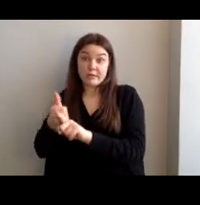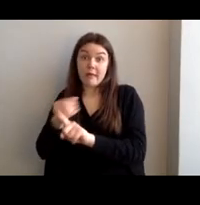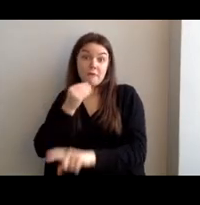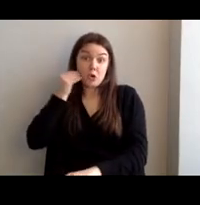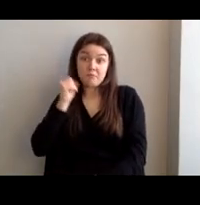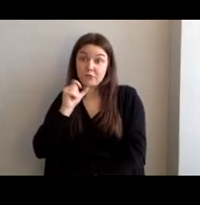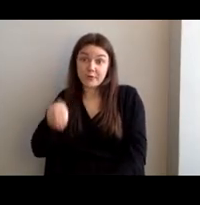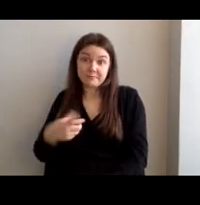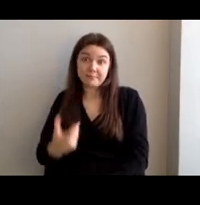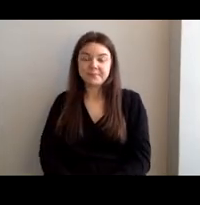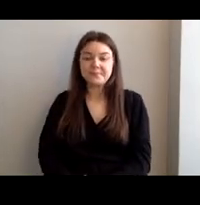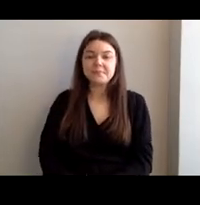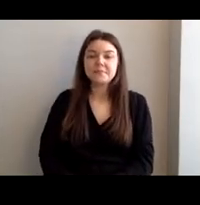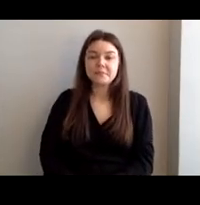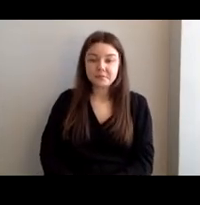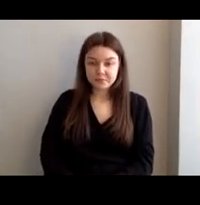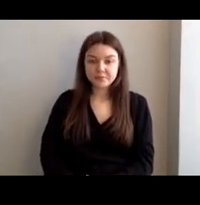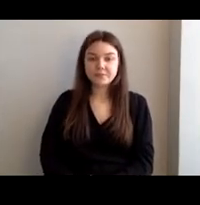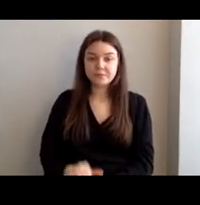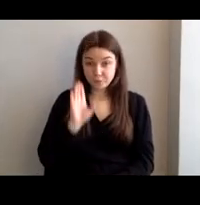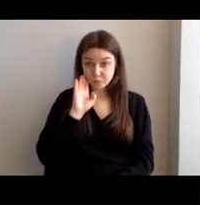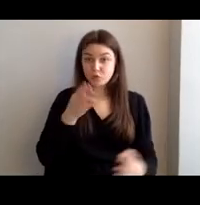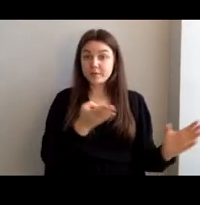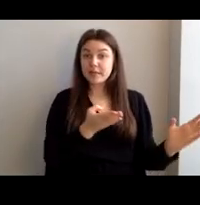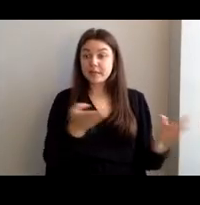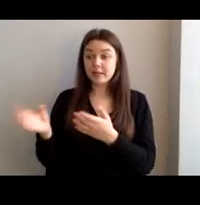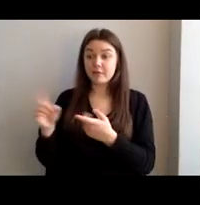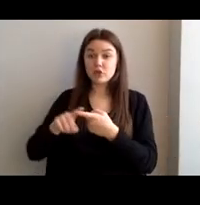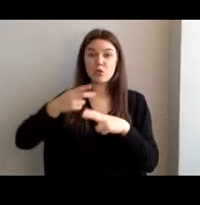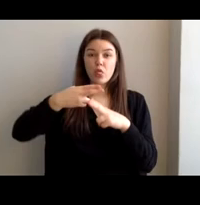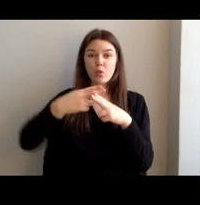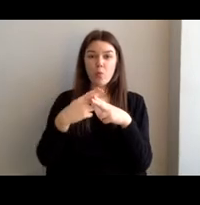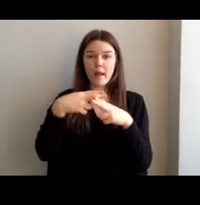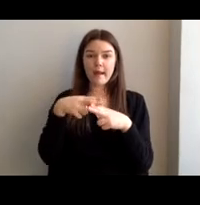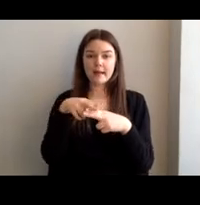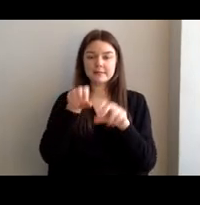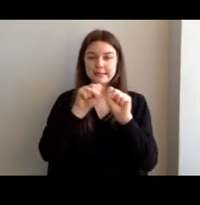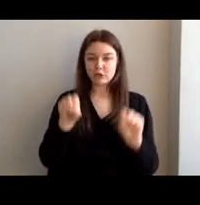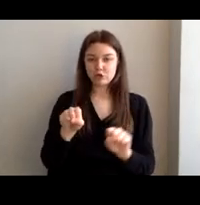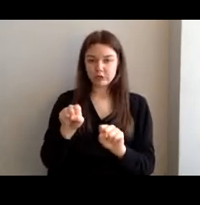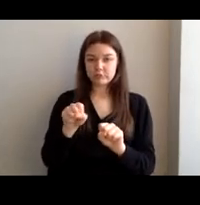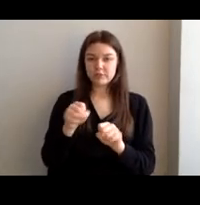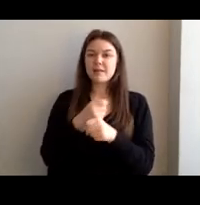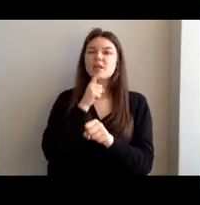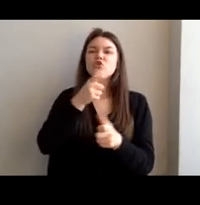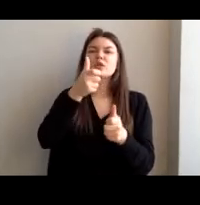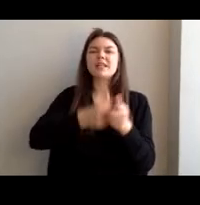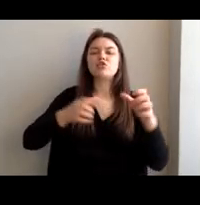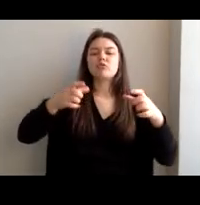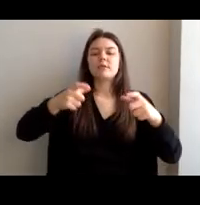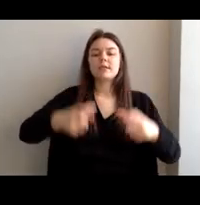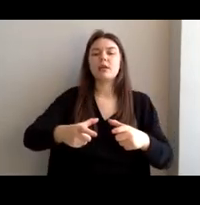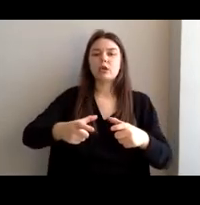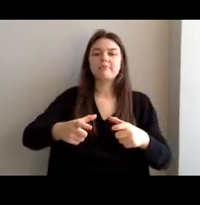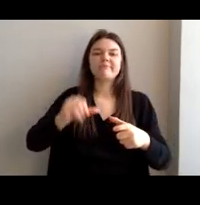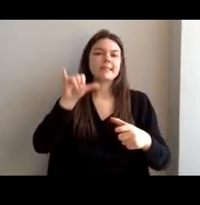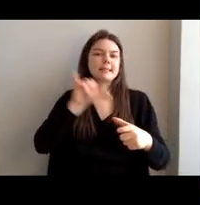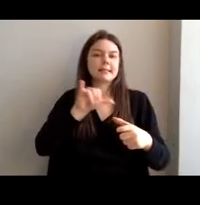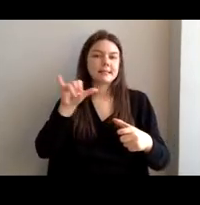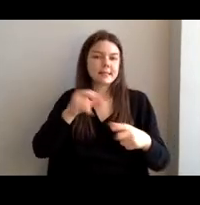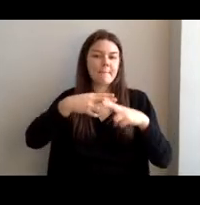So then they're delivered to the weighing station, where they make sure that each container of crab contains the amount